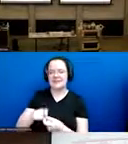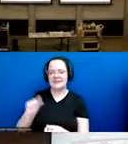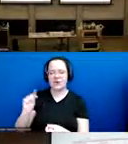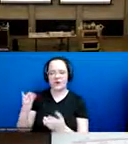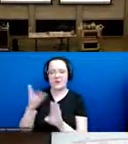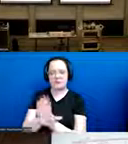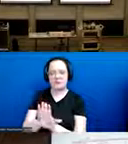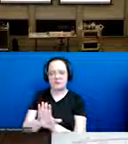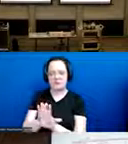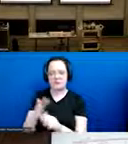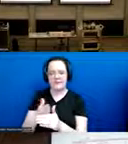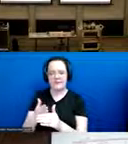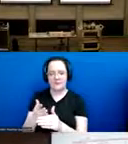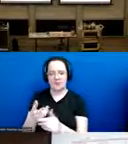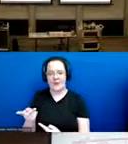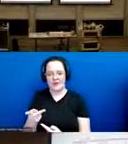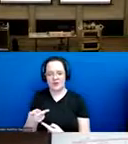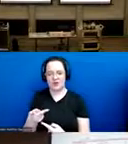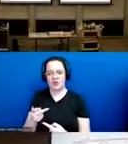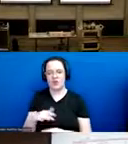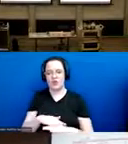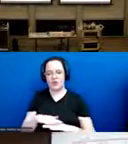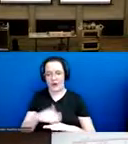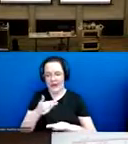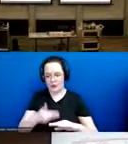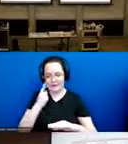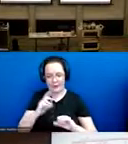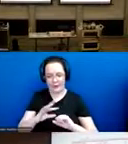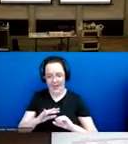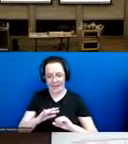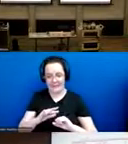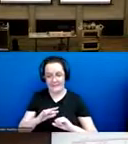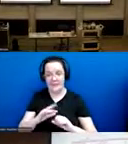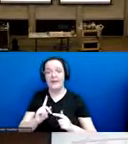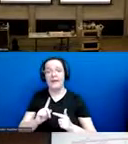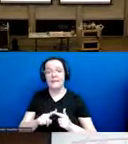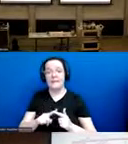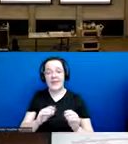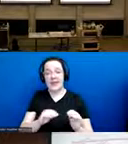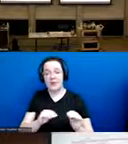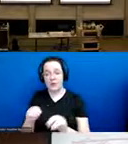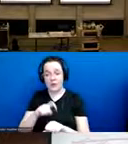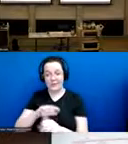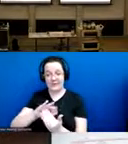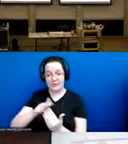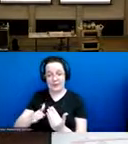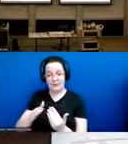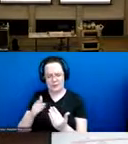these two ground states of the atoms. But then as you move in the temporal envelope of the photon, remember this is moving,